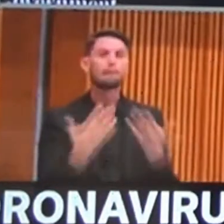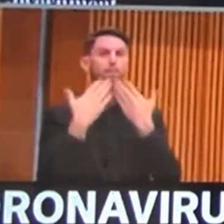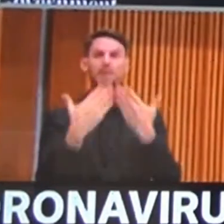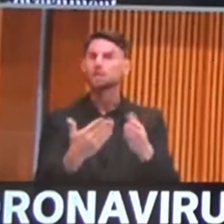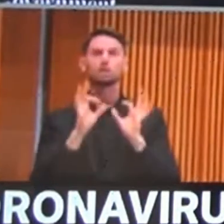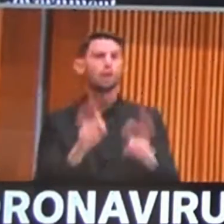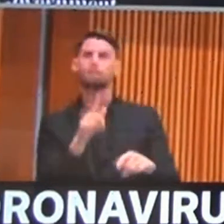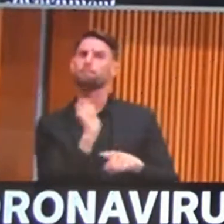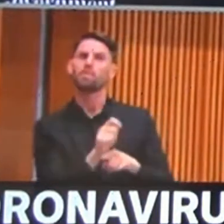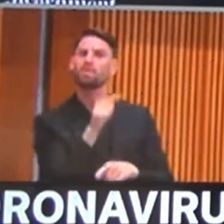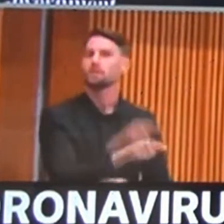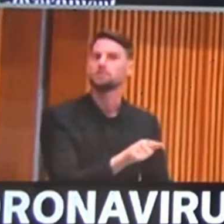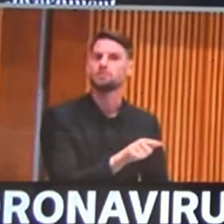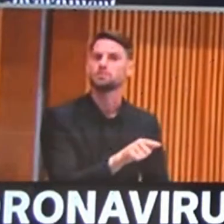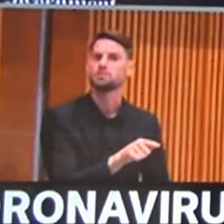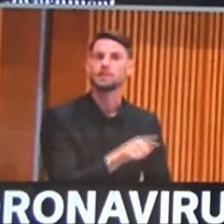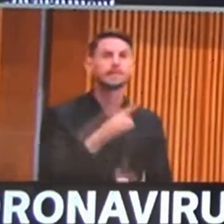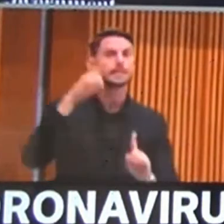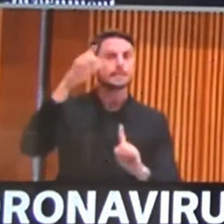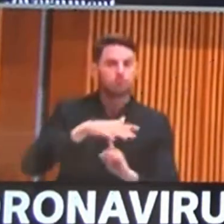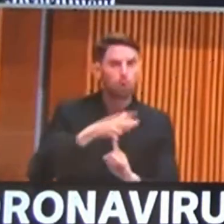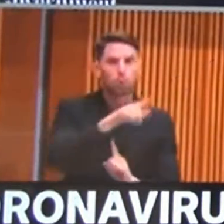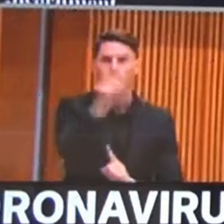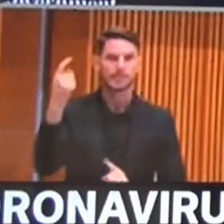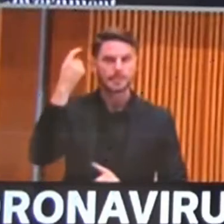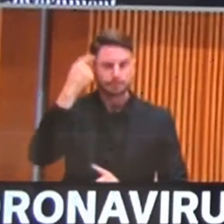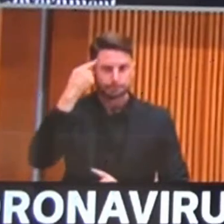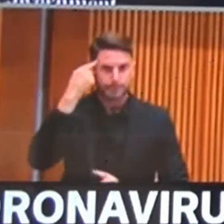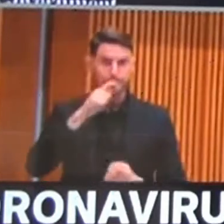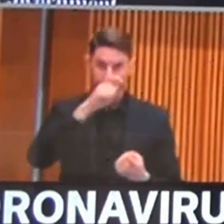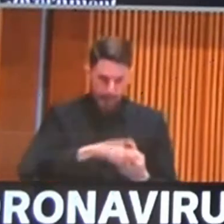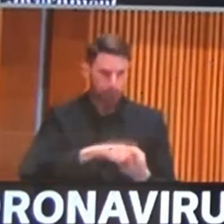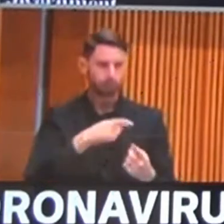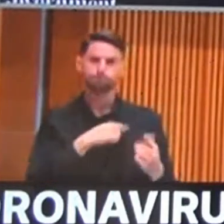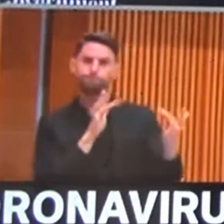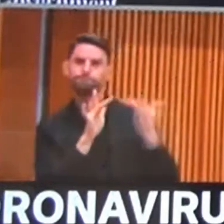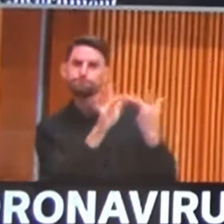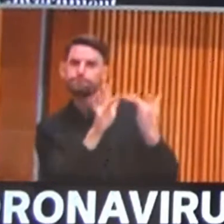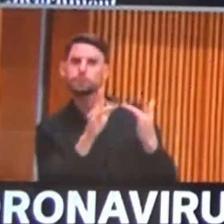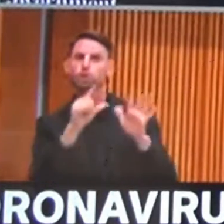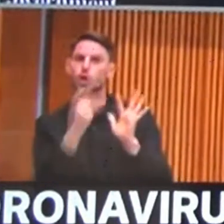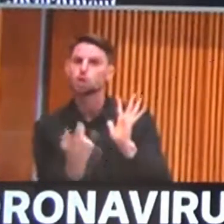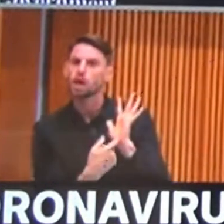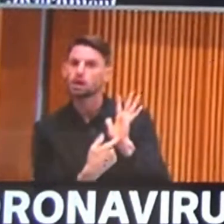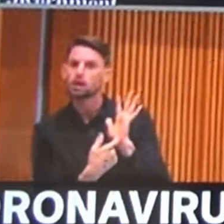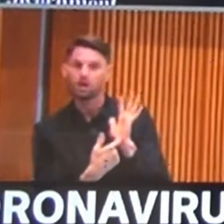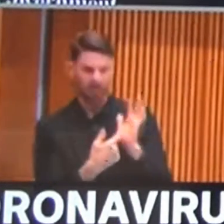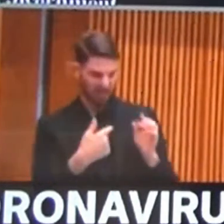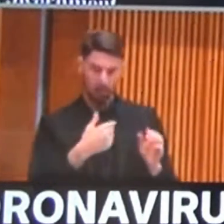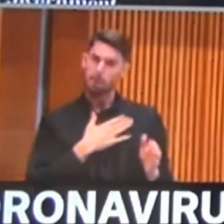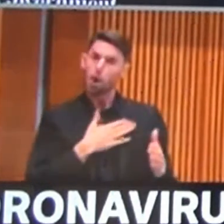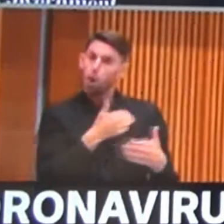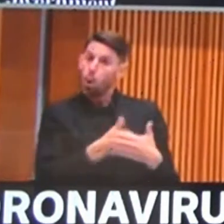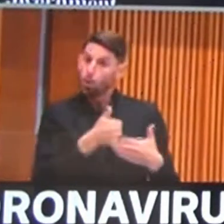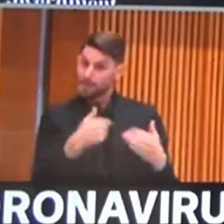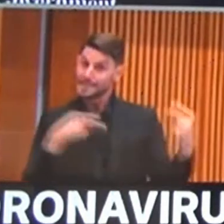health management. That means call the doctor. See the doctor if that's a